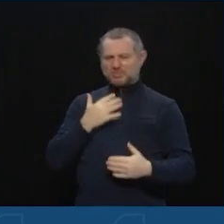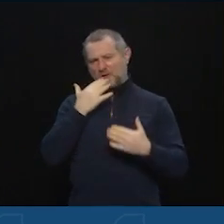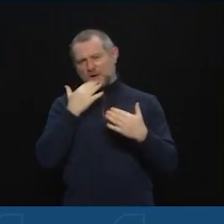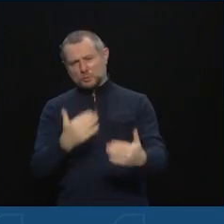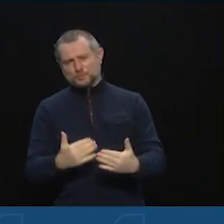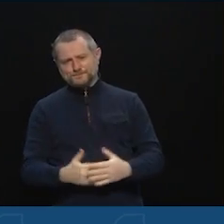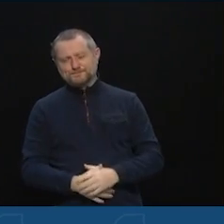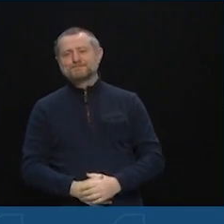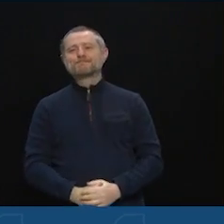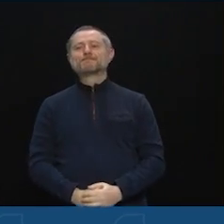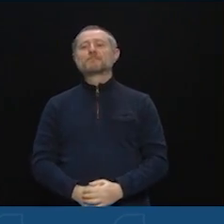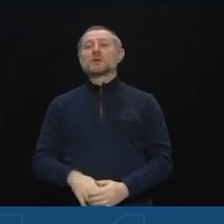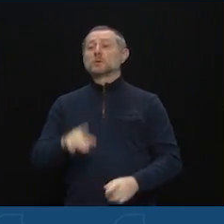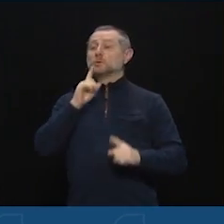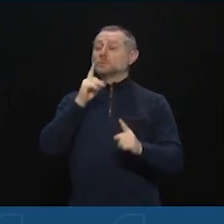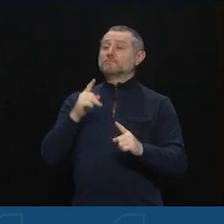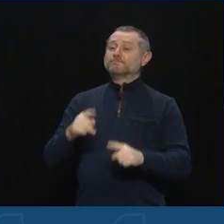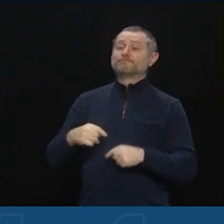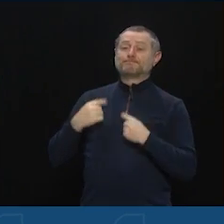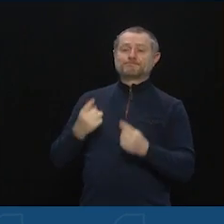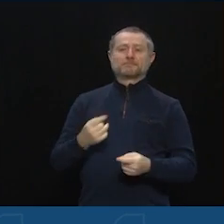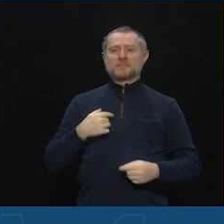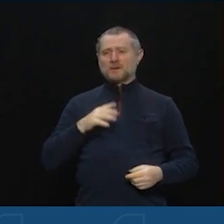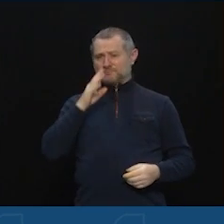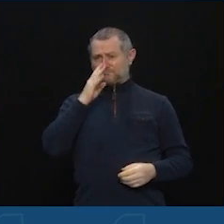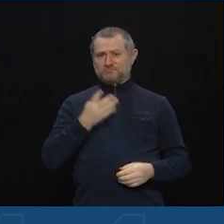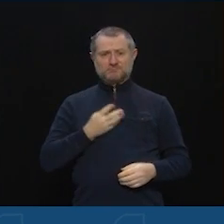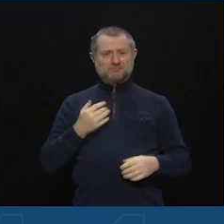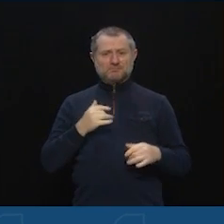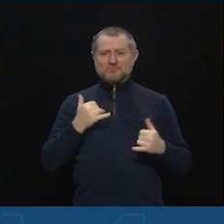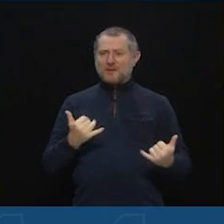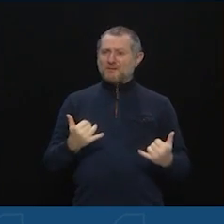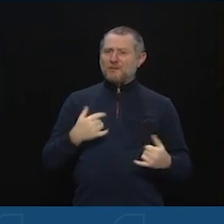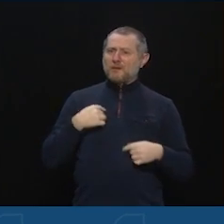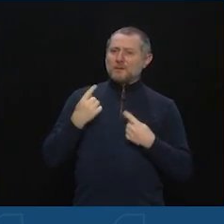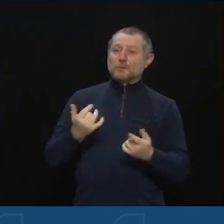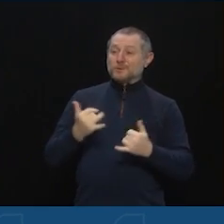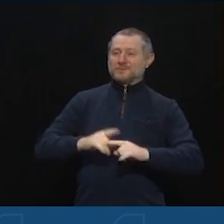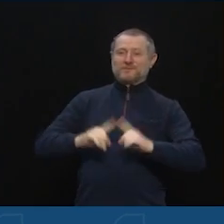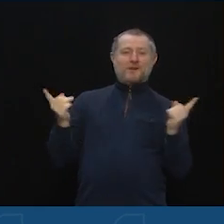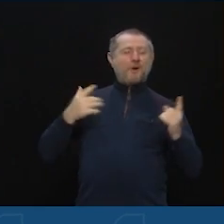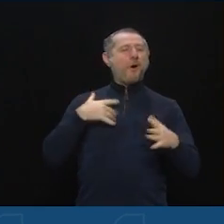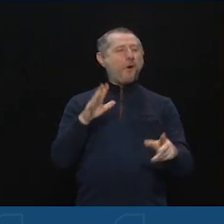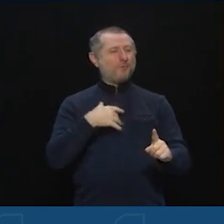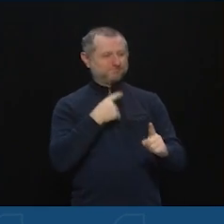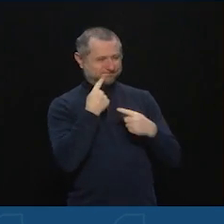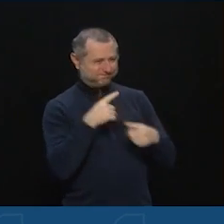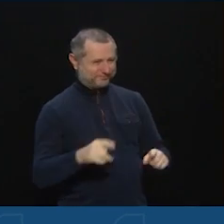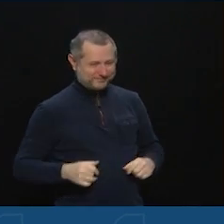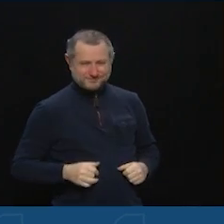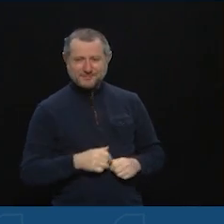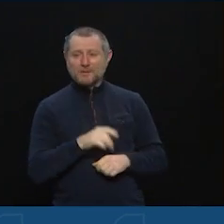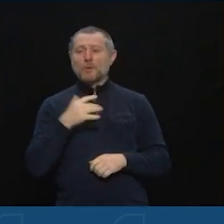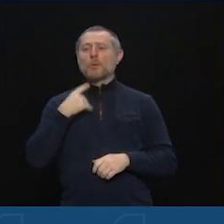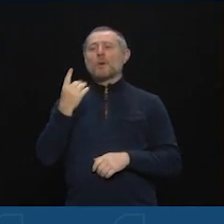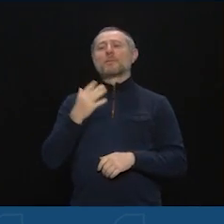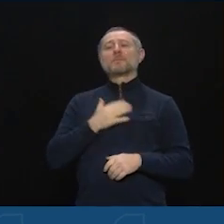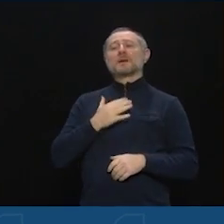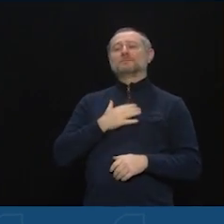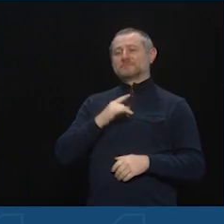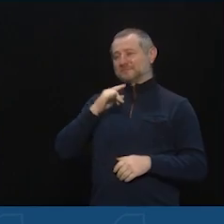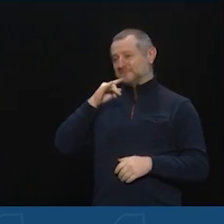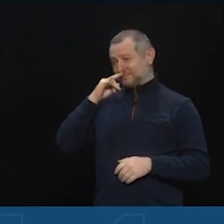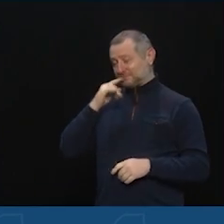has really gone overlooked for some time. I have a 2.5-year-old at home, and I think some people